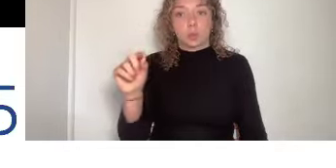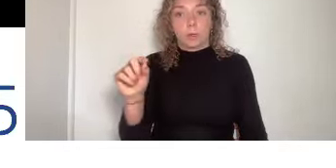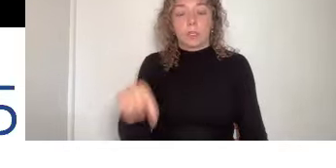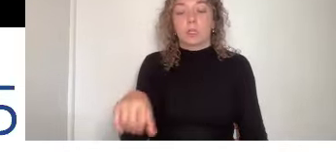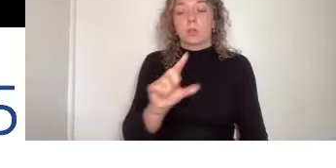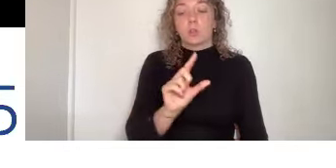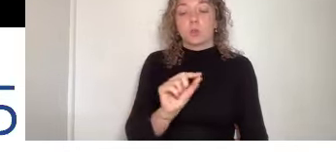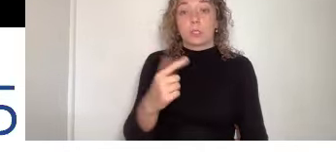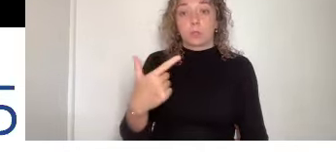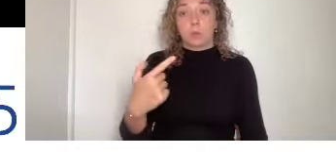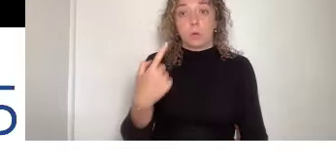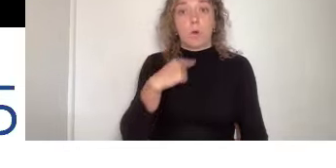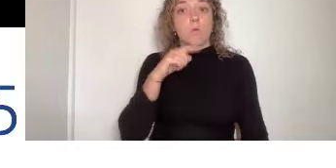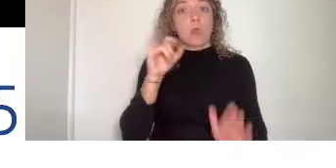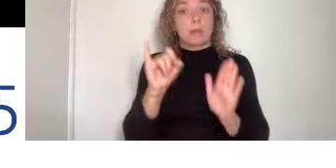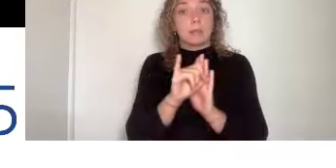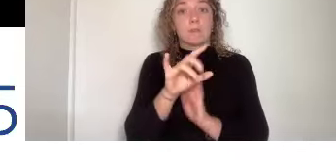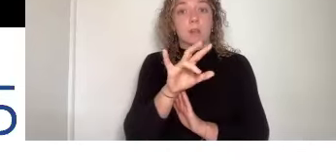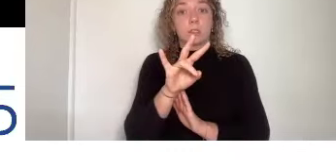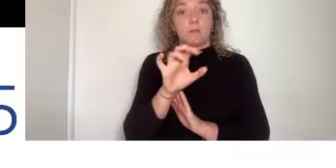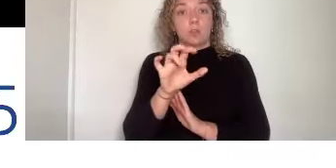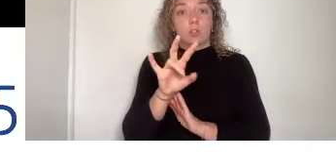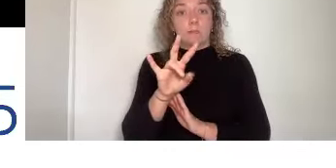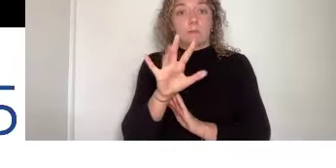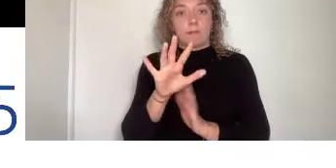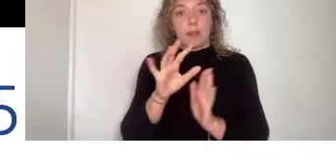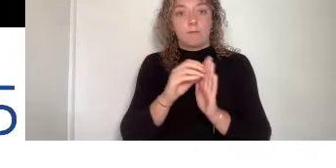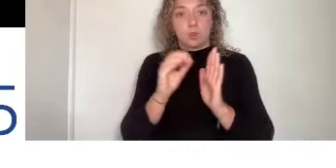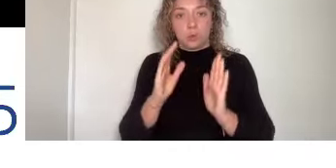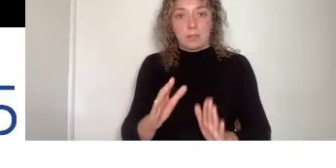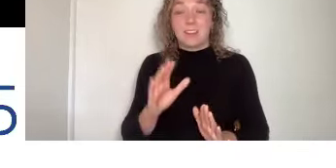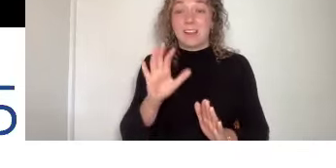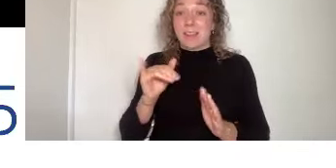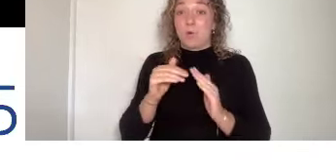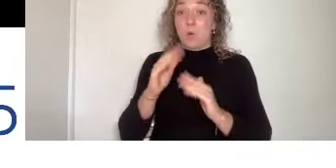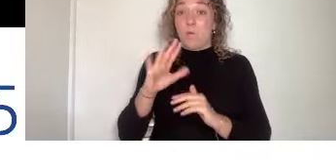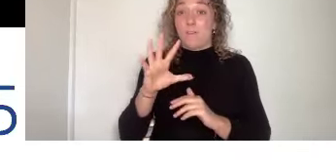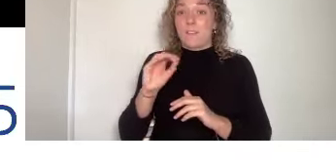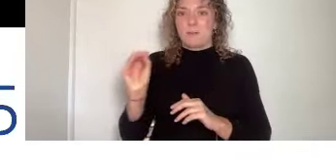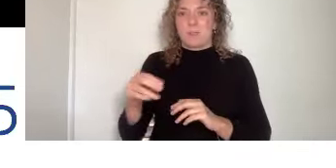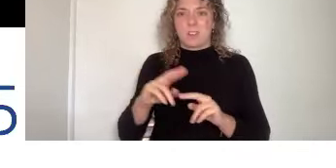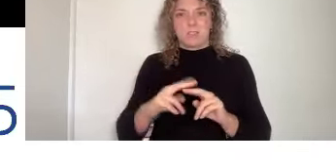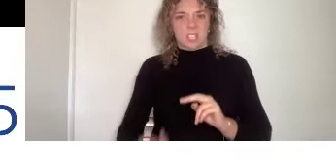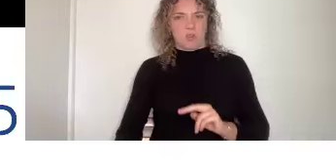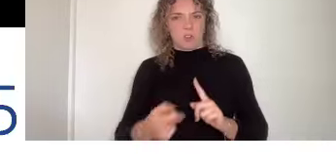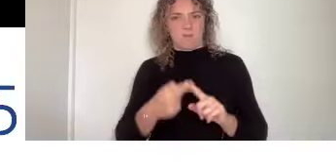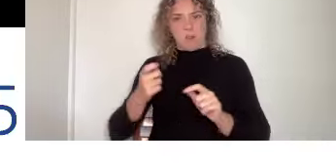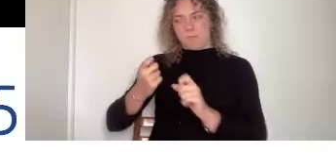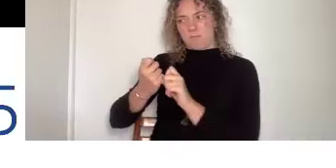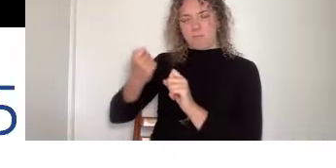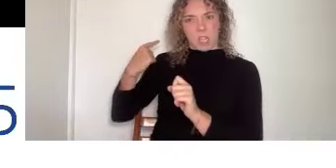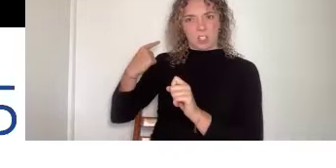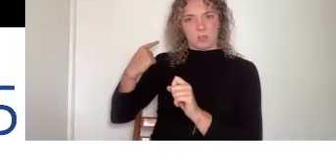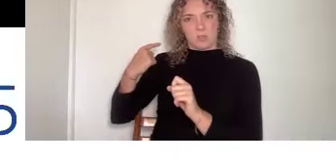2021, we identified 775 students. That was over a 50% decrease from the year before. So